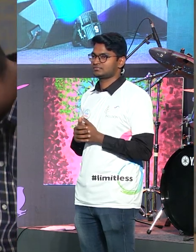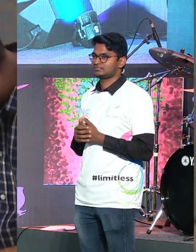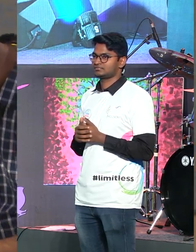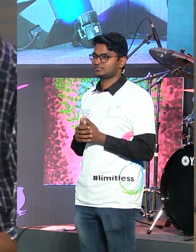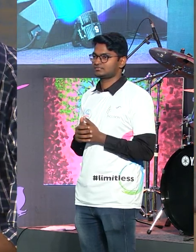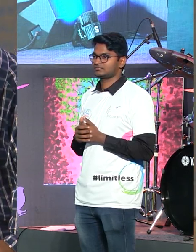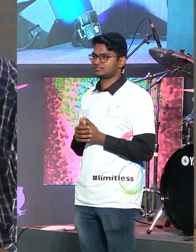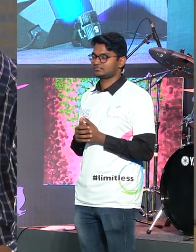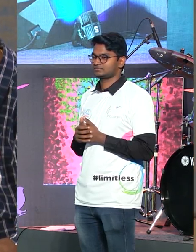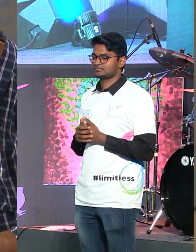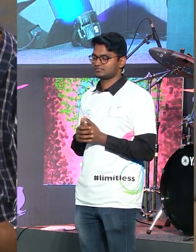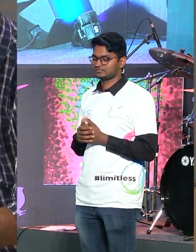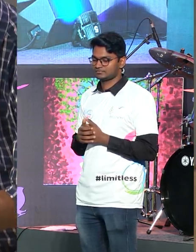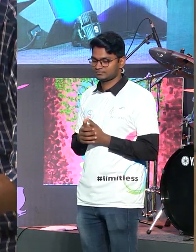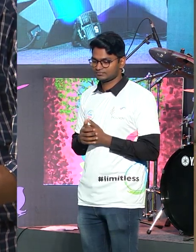food